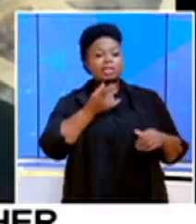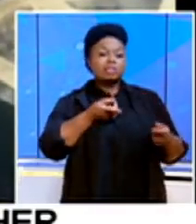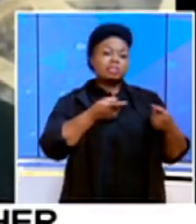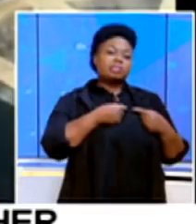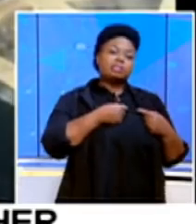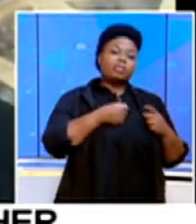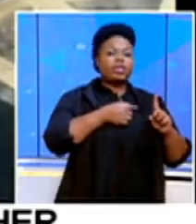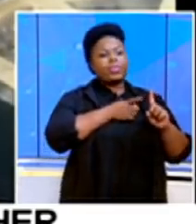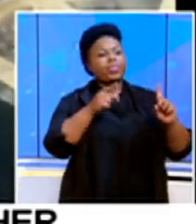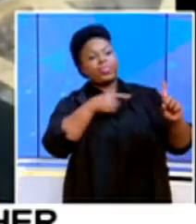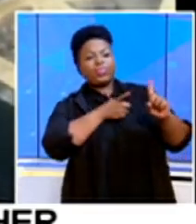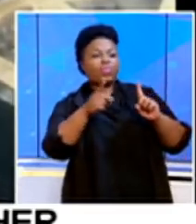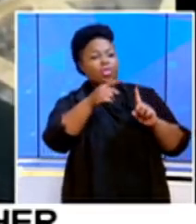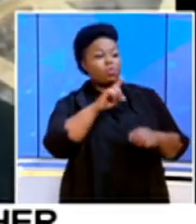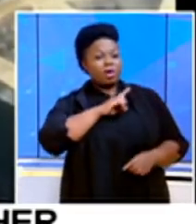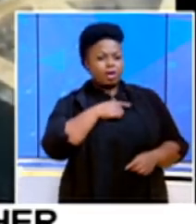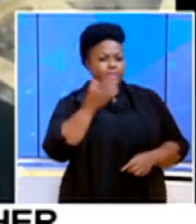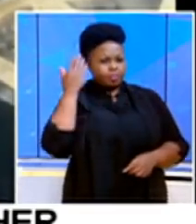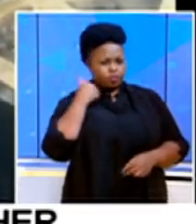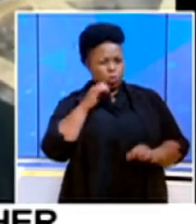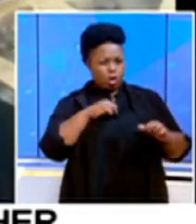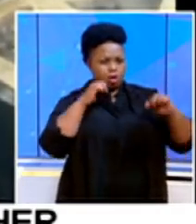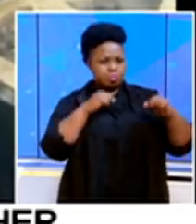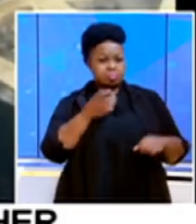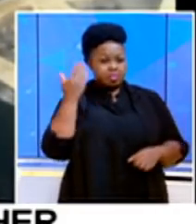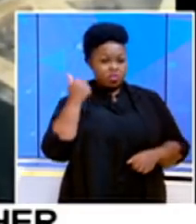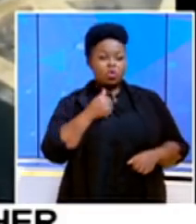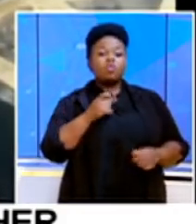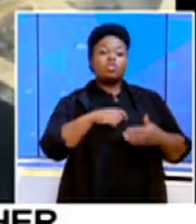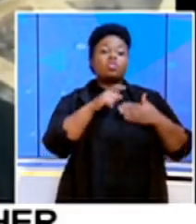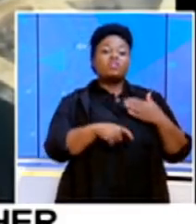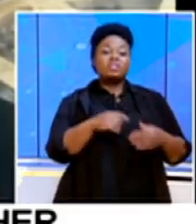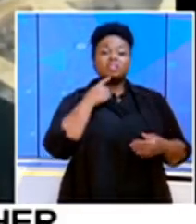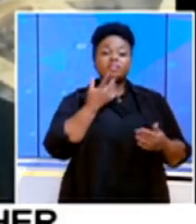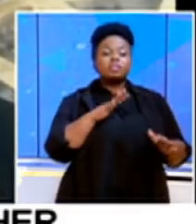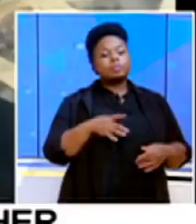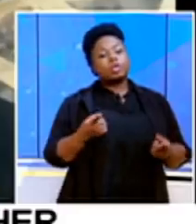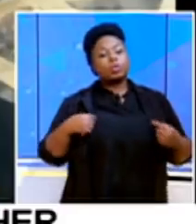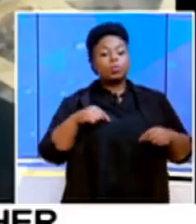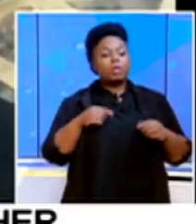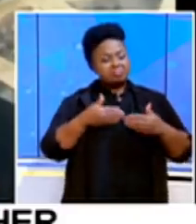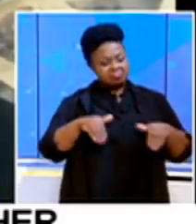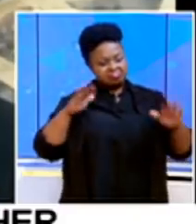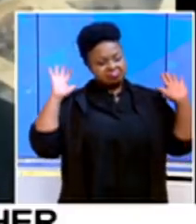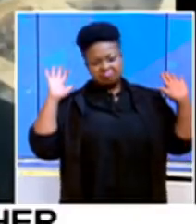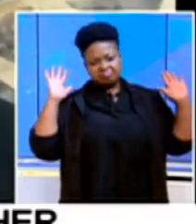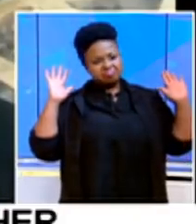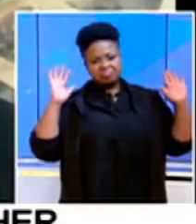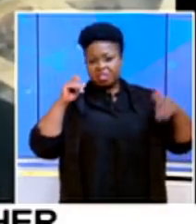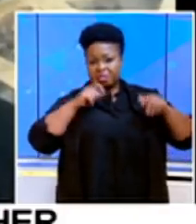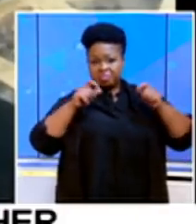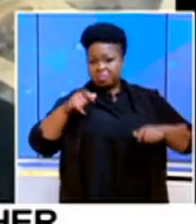road, Mr. Mabe? I look at one of your conference resolutions once again, which I stated to you earlier. We publicly dissociate ourselves from